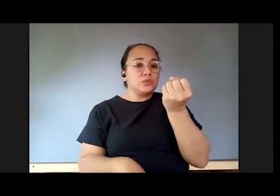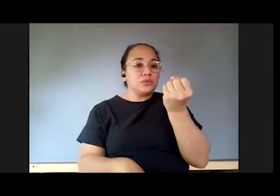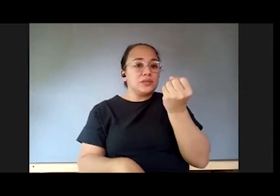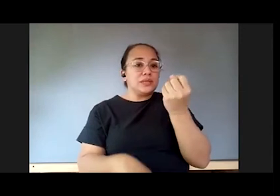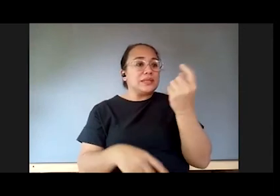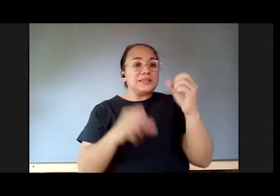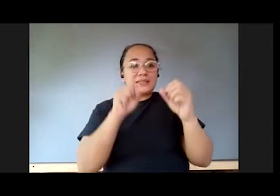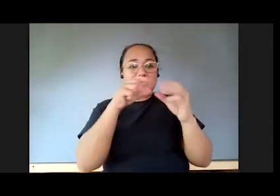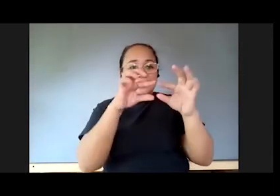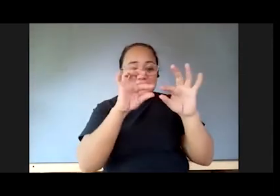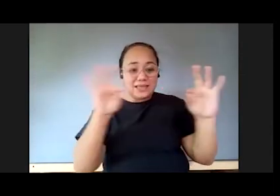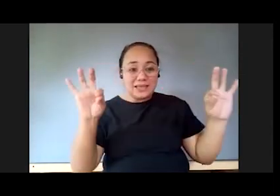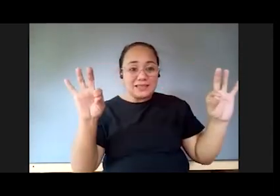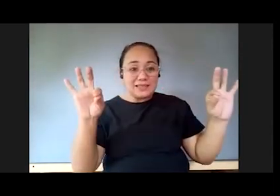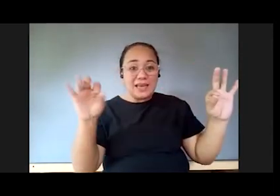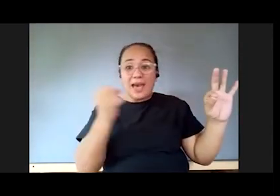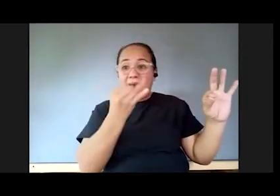case.